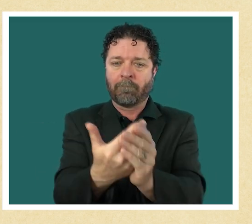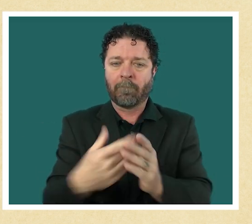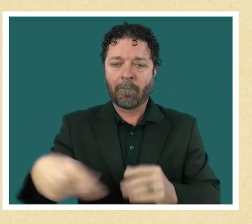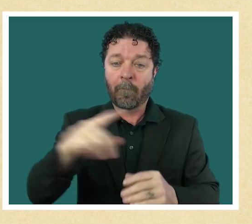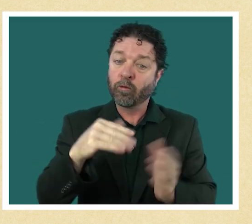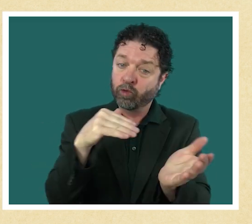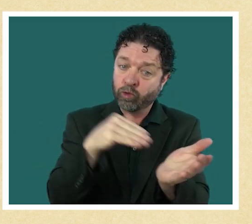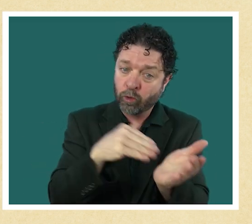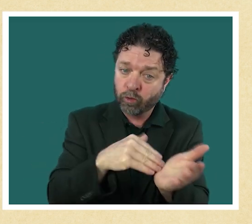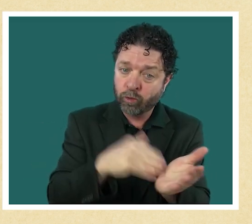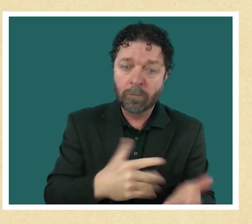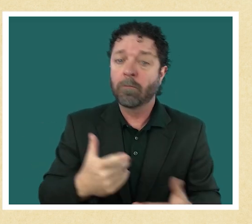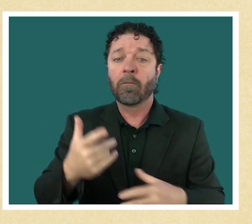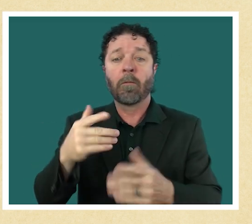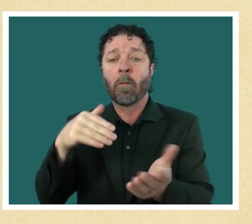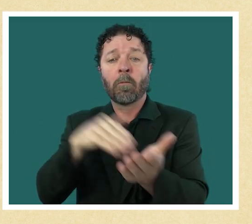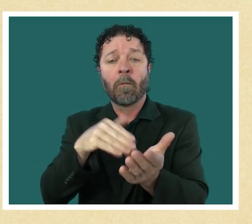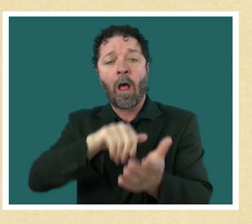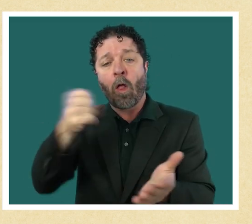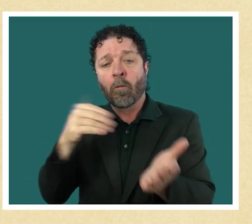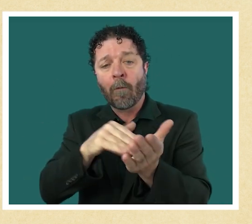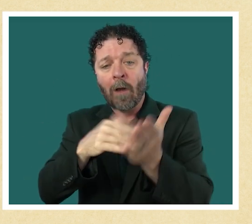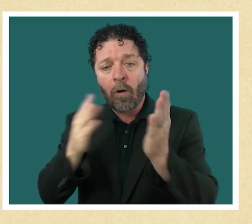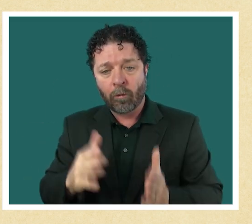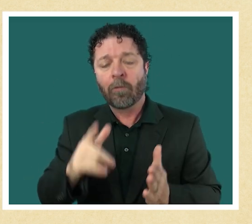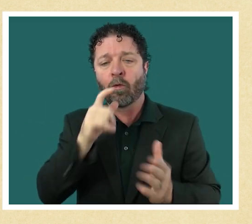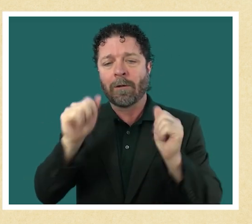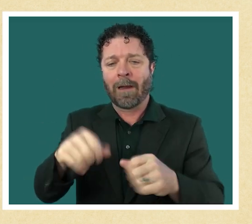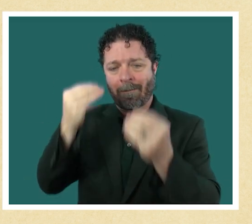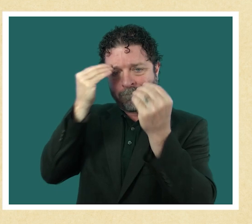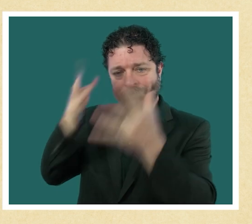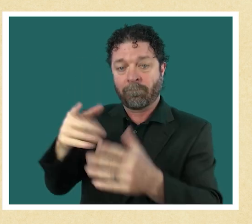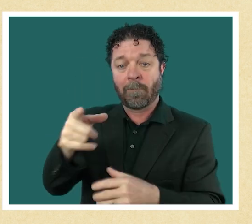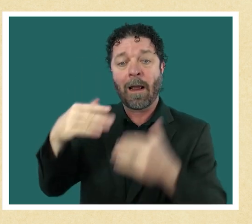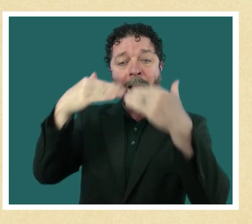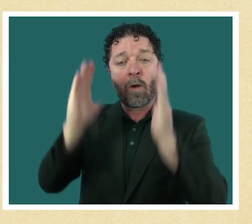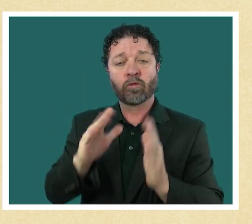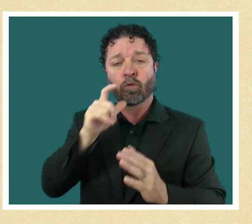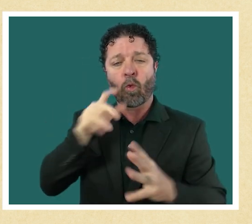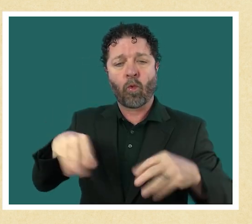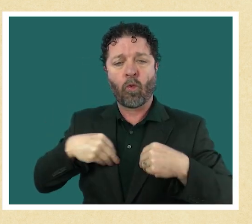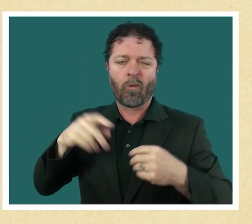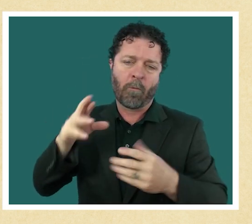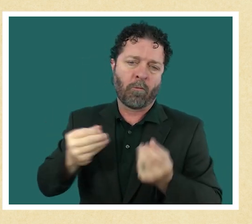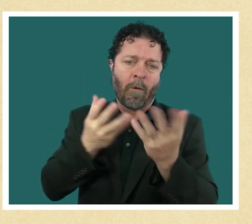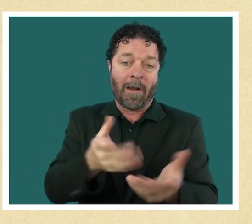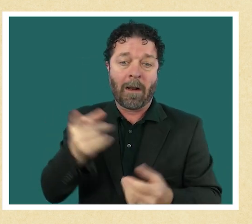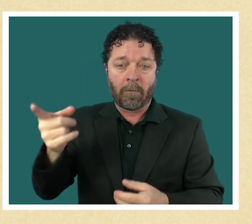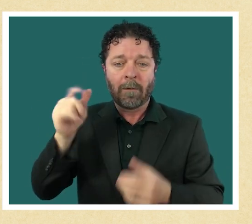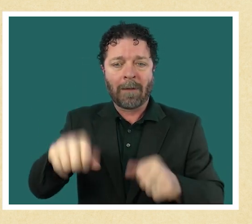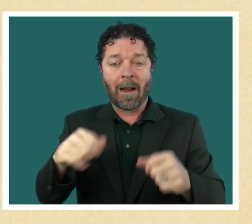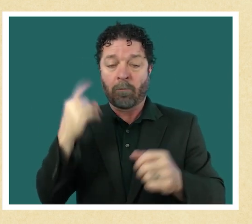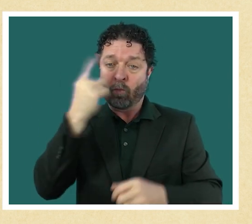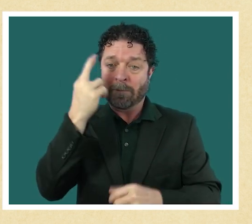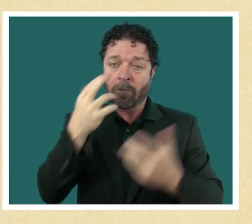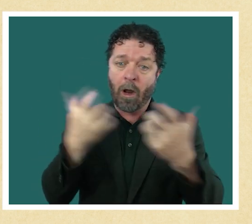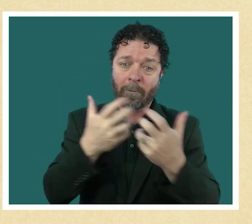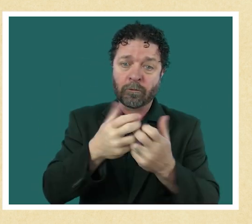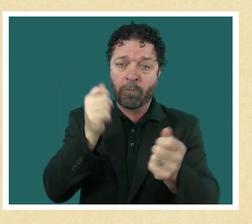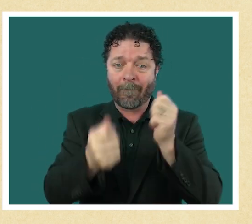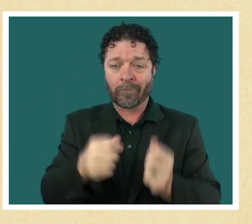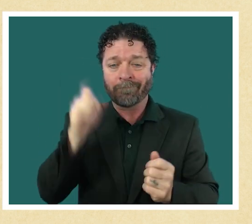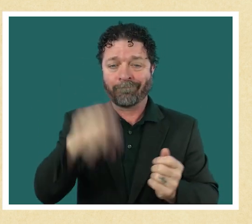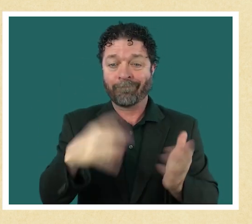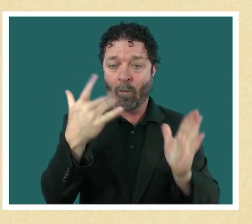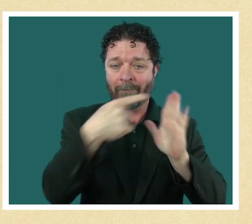who can tell the housing provider why you need the reasonable accommodation or modification. The letter writer should explain